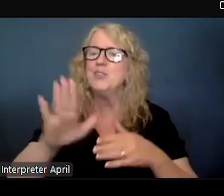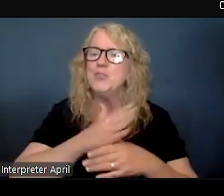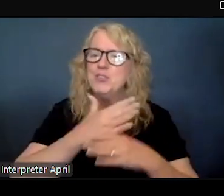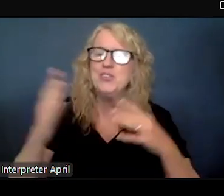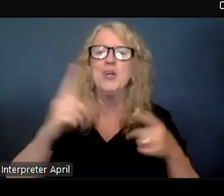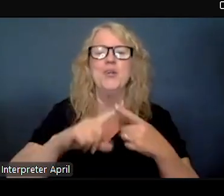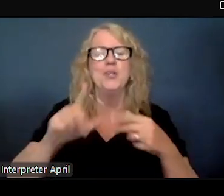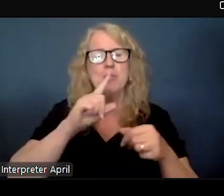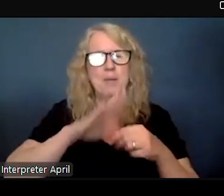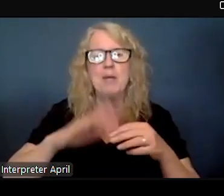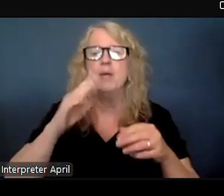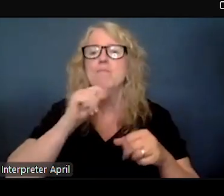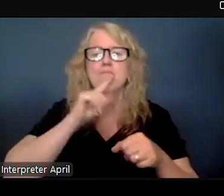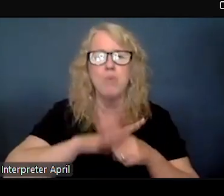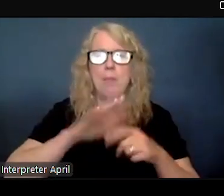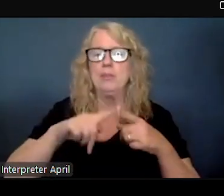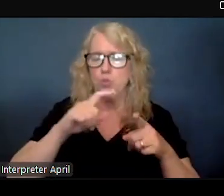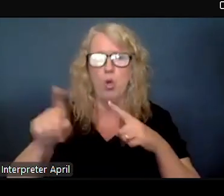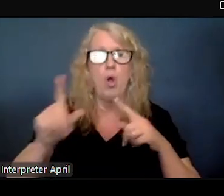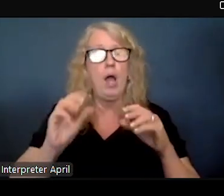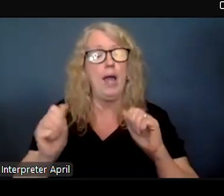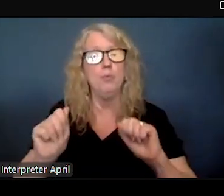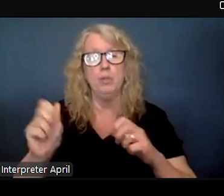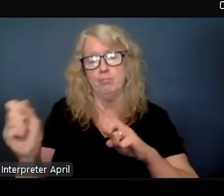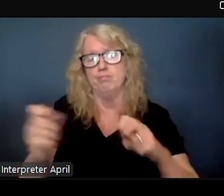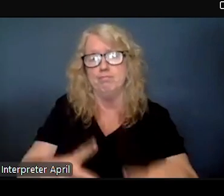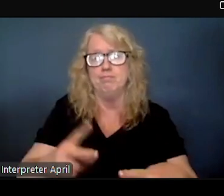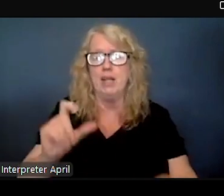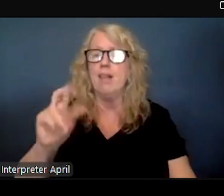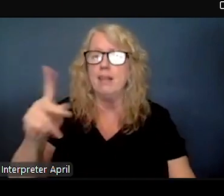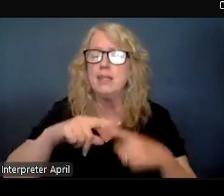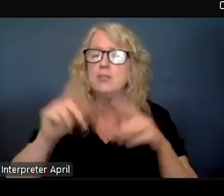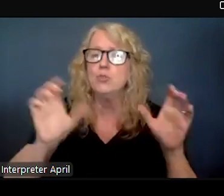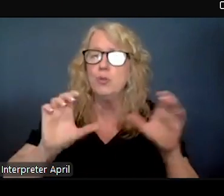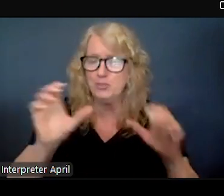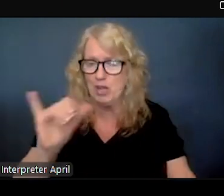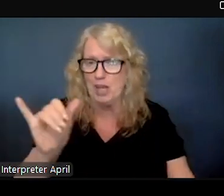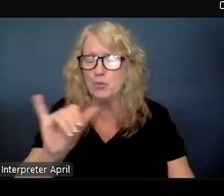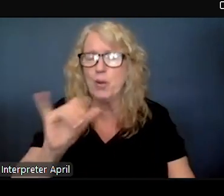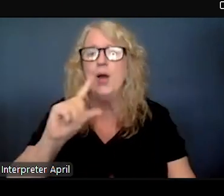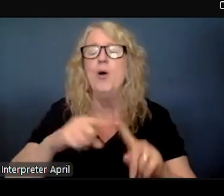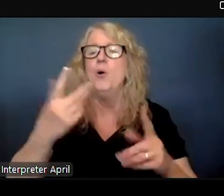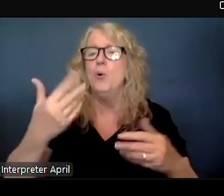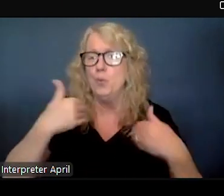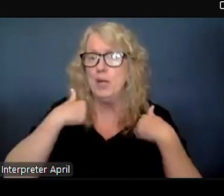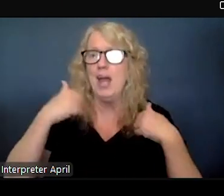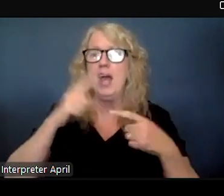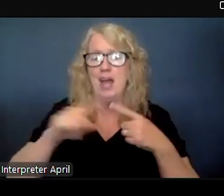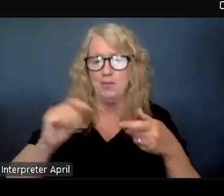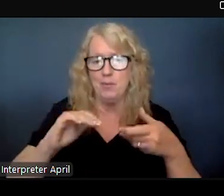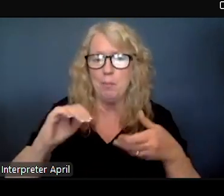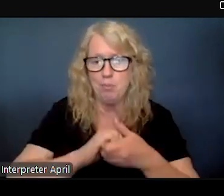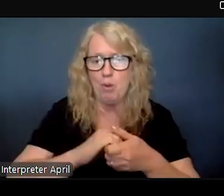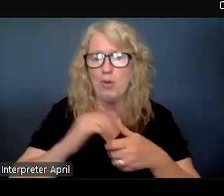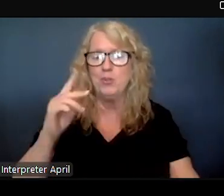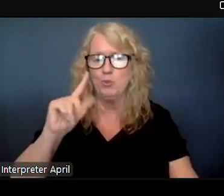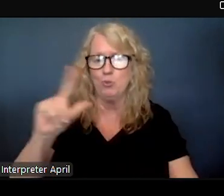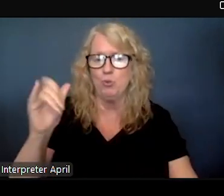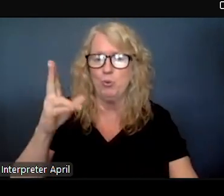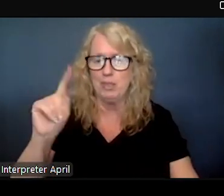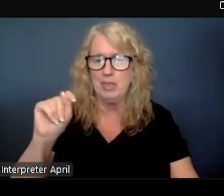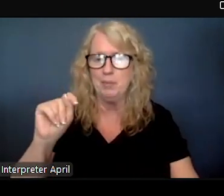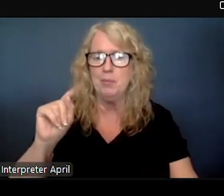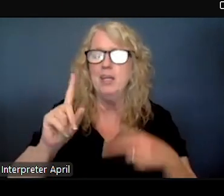that. Promisetocall.com, and I'll drop a link in the chat as well. We have a partner toolkit on a